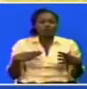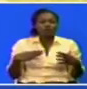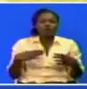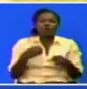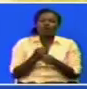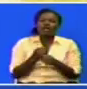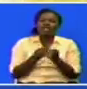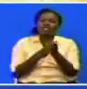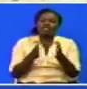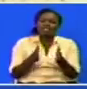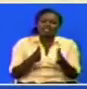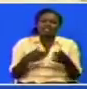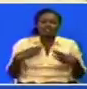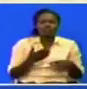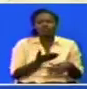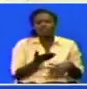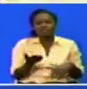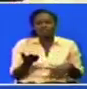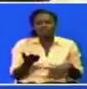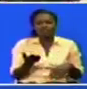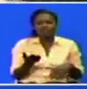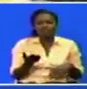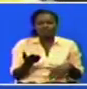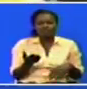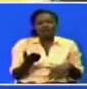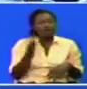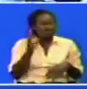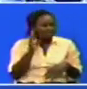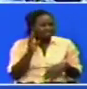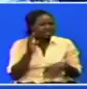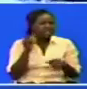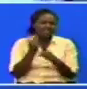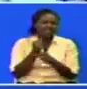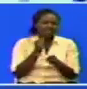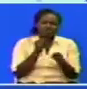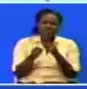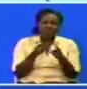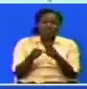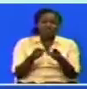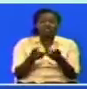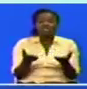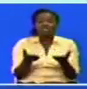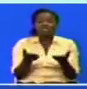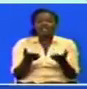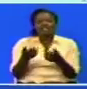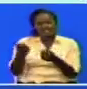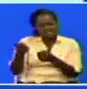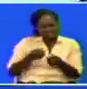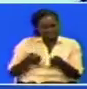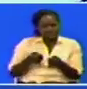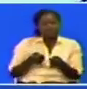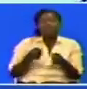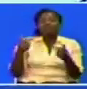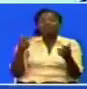looted this company. Thank you very much, Akisa Wandera. You've had a lot of accusation here, rape cases and the rest, but we are going to follow